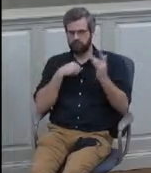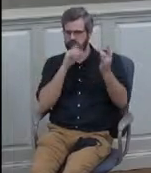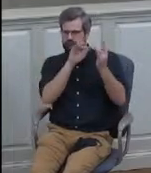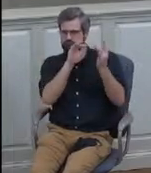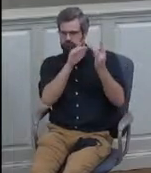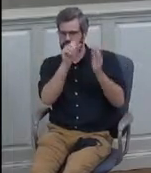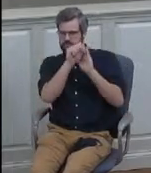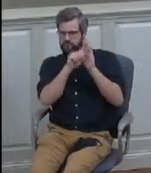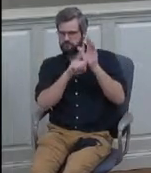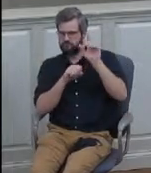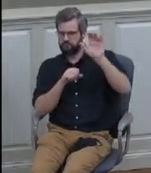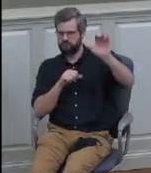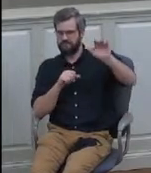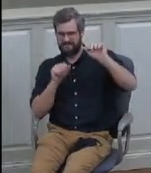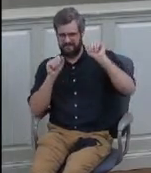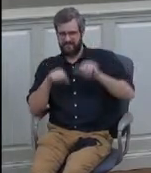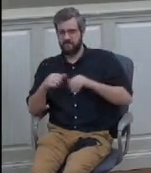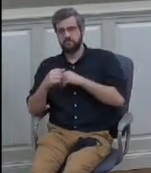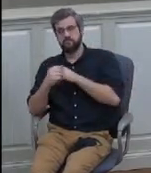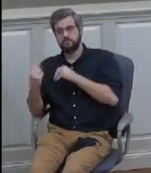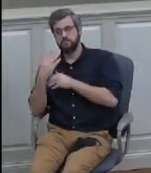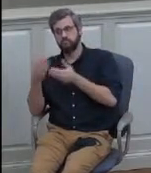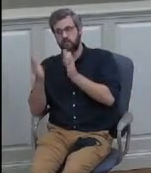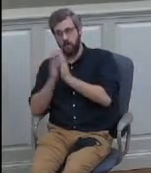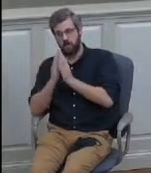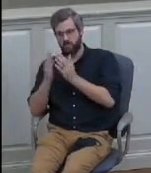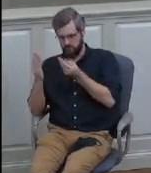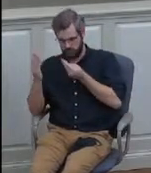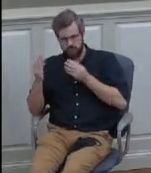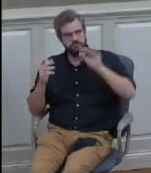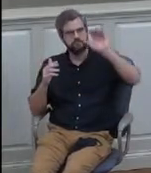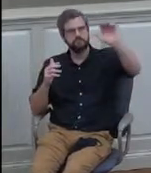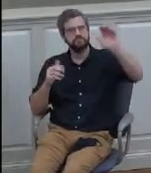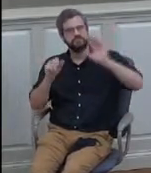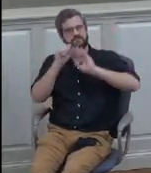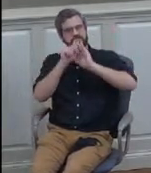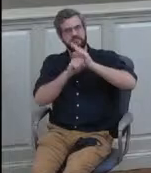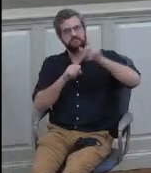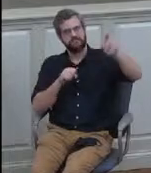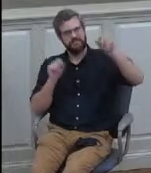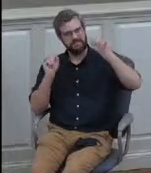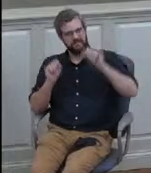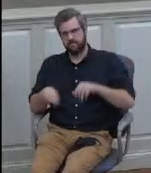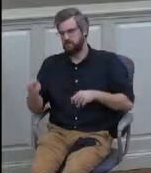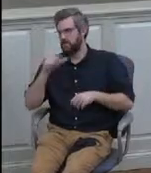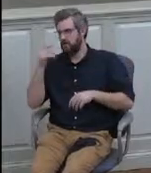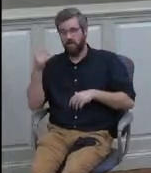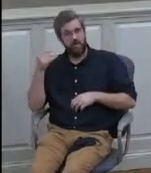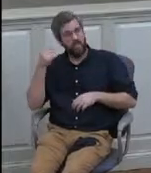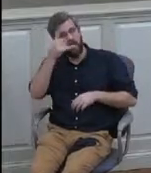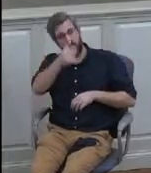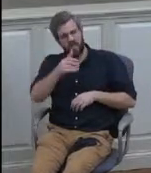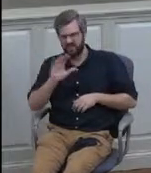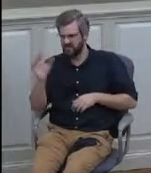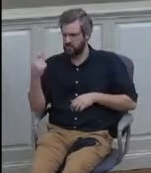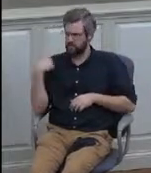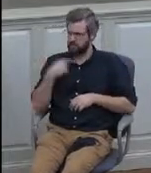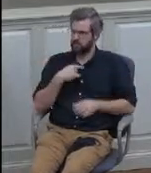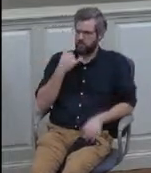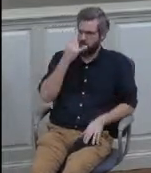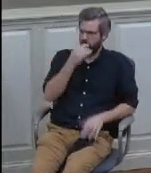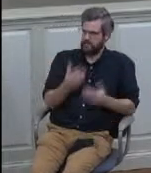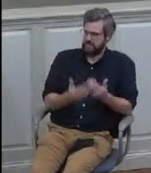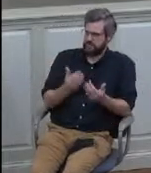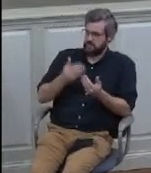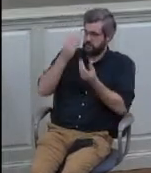the state. We'll, you know, put the request in that, you know, we can take that step for people so they don't have to dig through and try to find the state's number. If it's easier for them